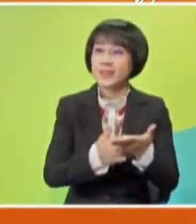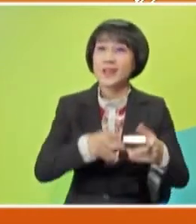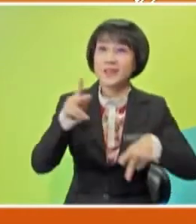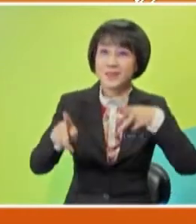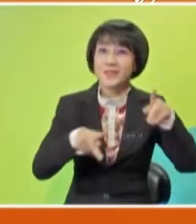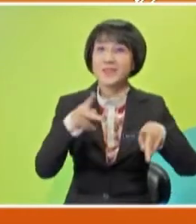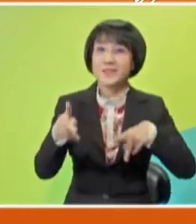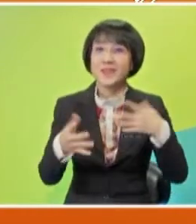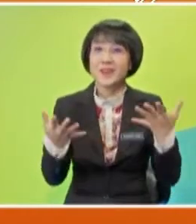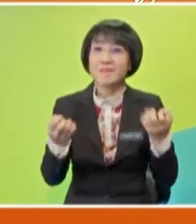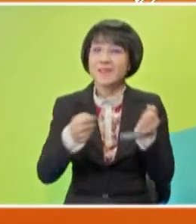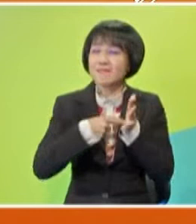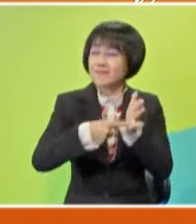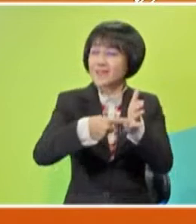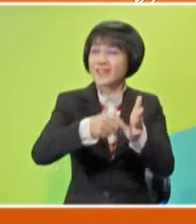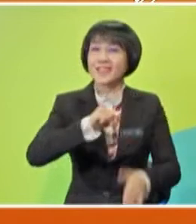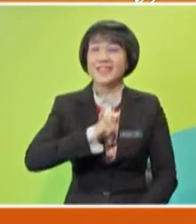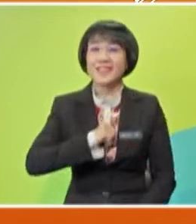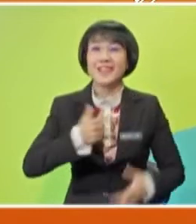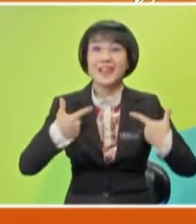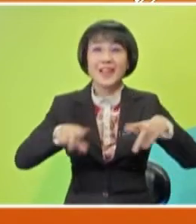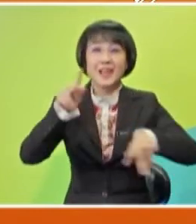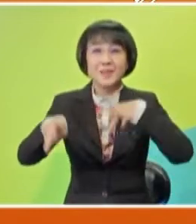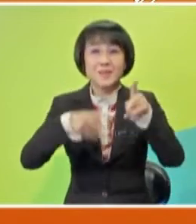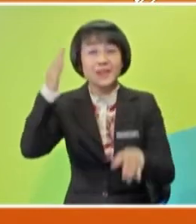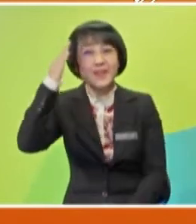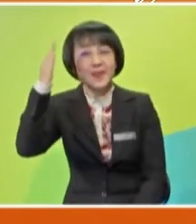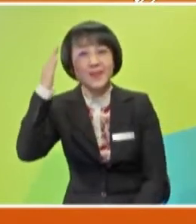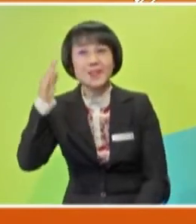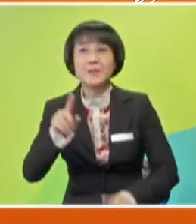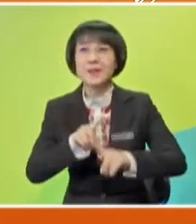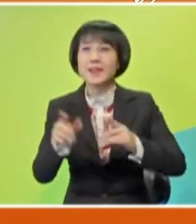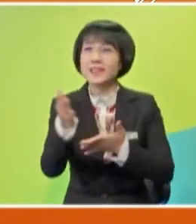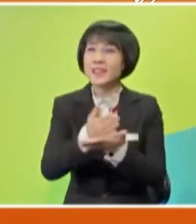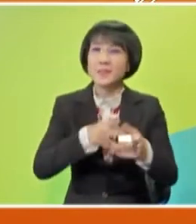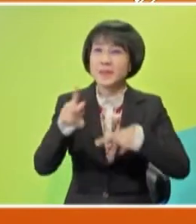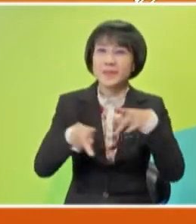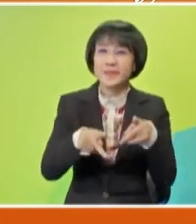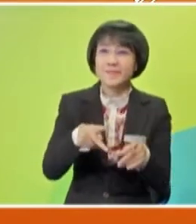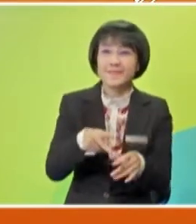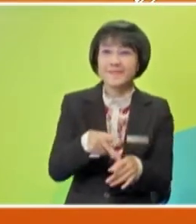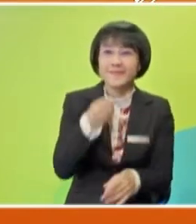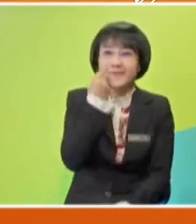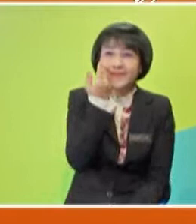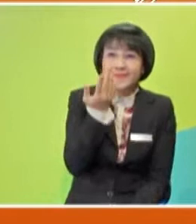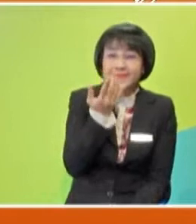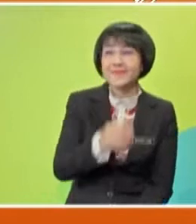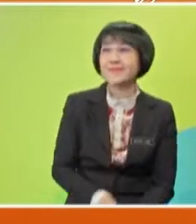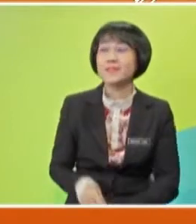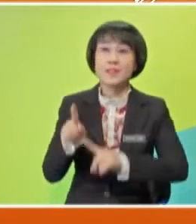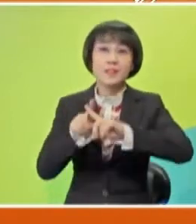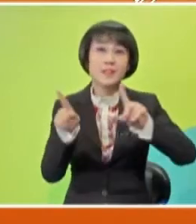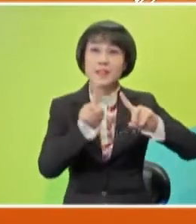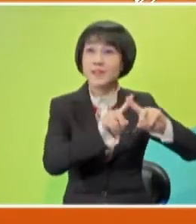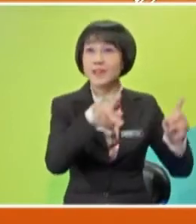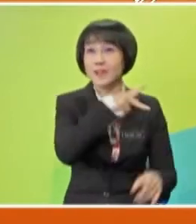to expose themselves to let other people to know them. Yes, but that's some other people, they don't want to do that. Okay, So yeah. different kind of